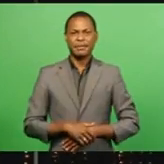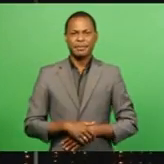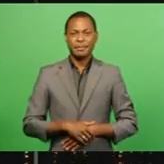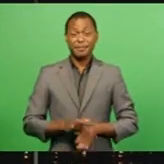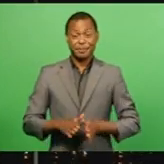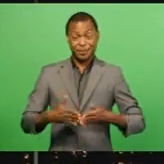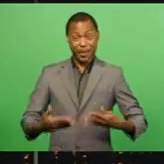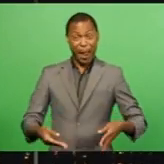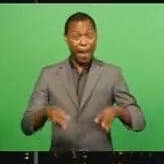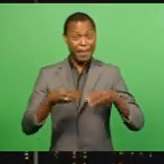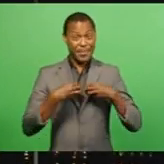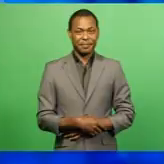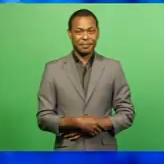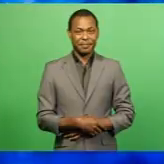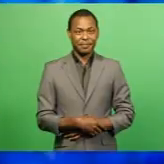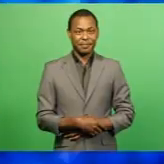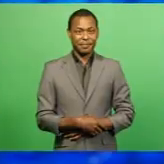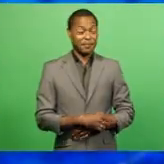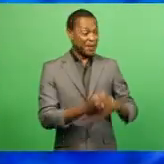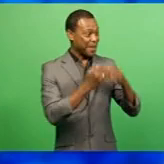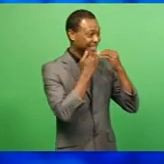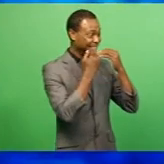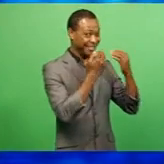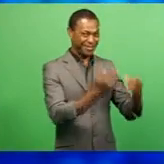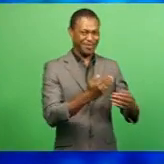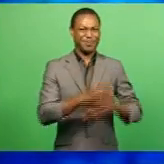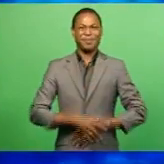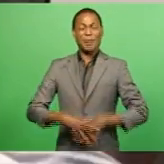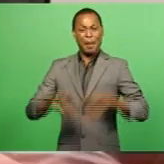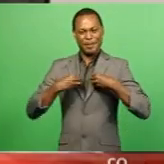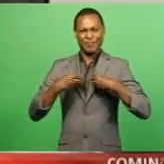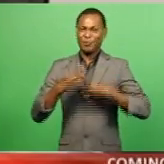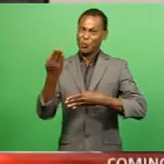now for Business with Whitney. Thanks, Edwin. Coming up in business